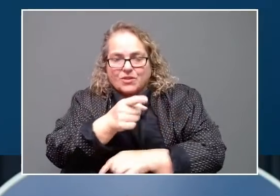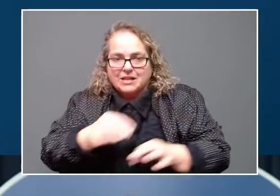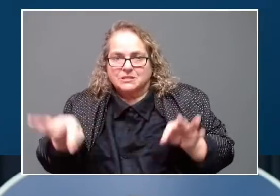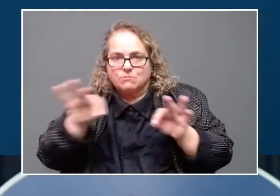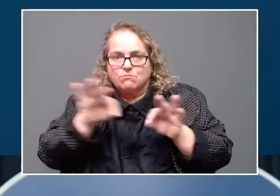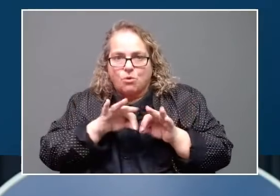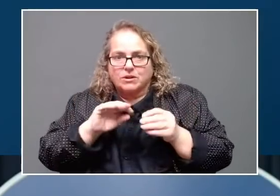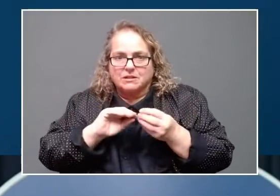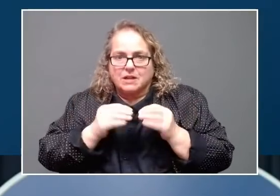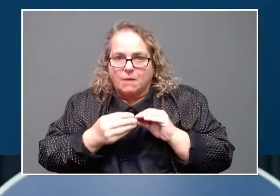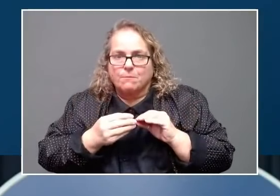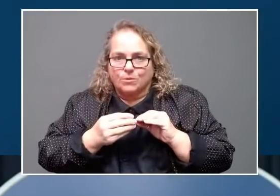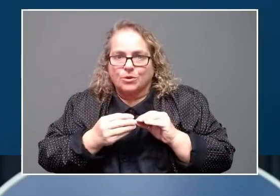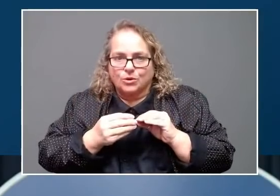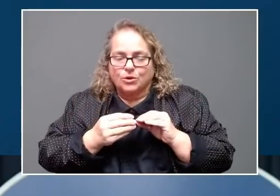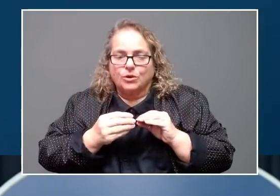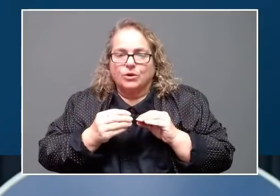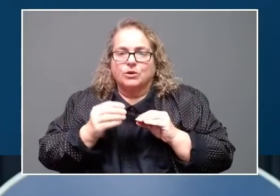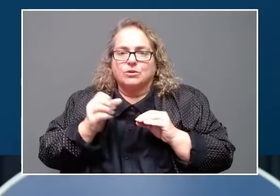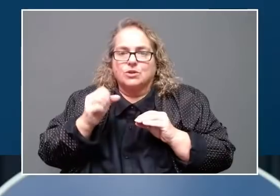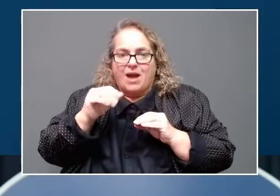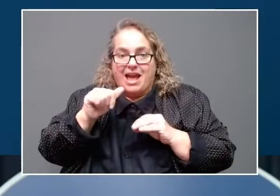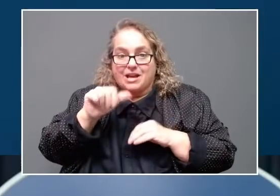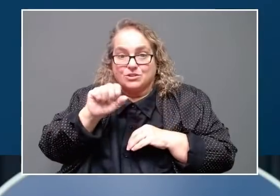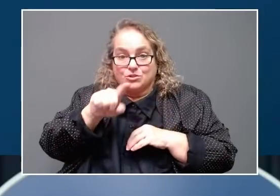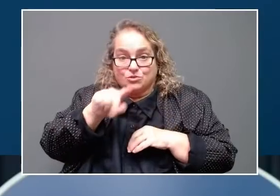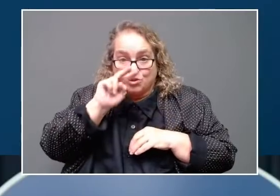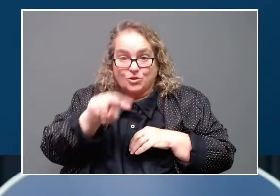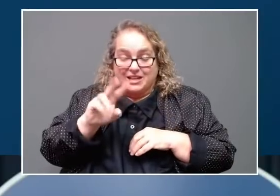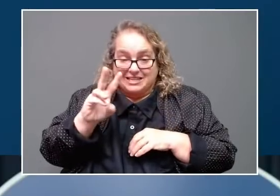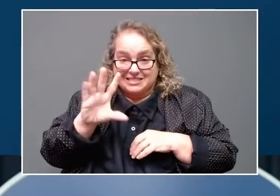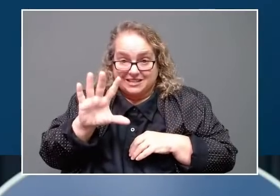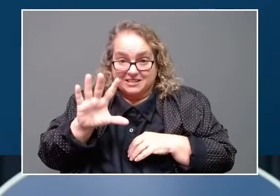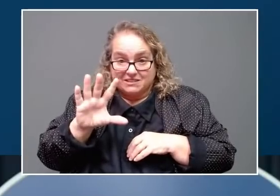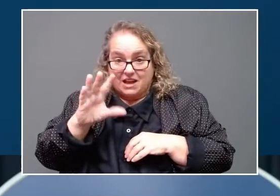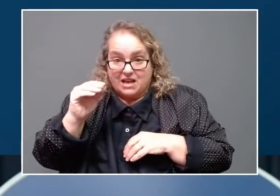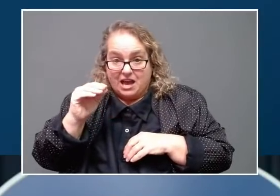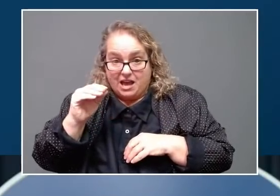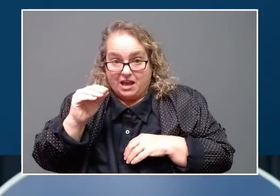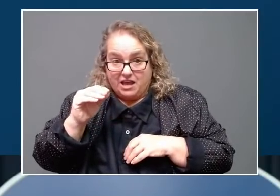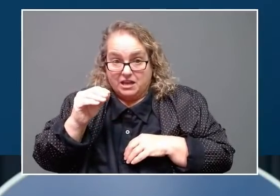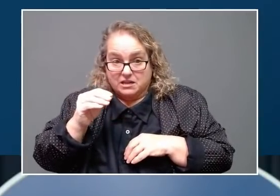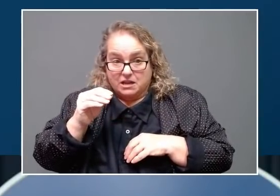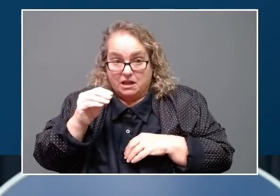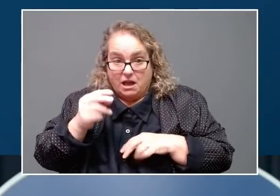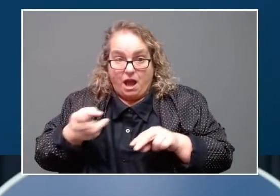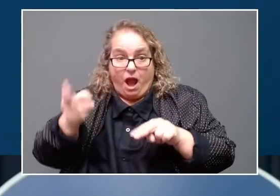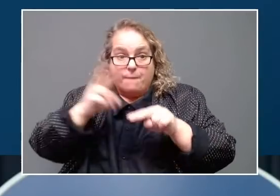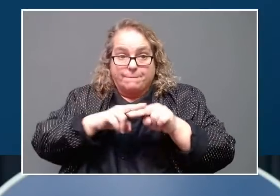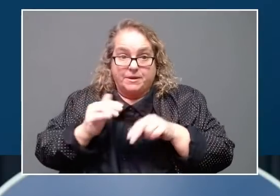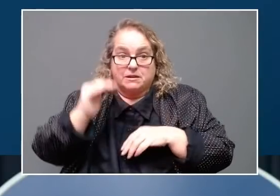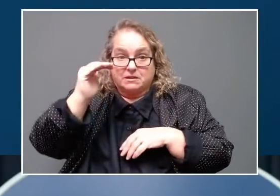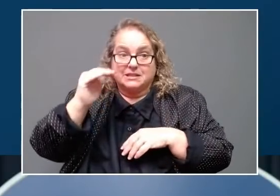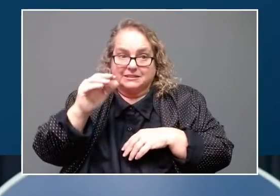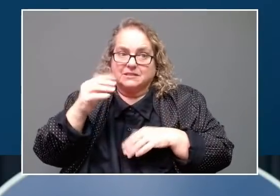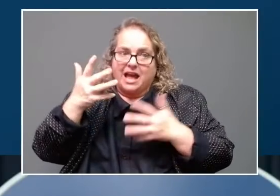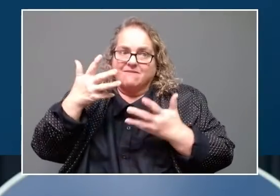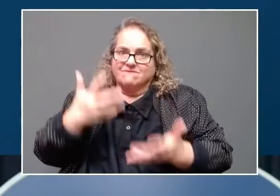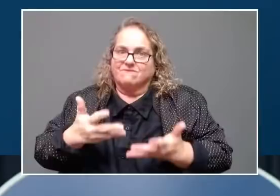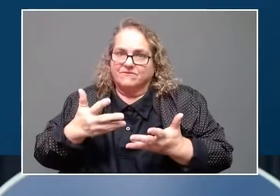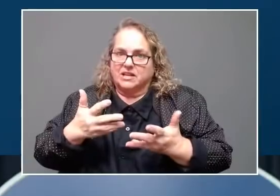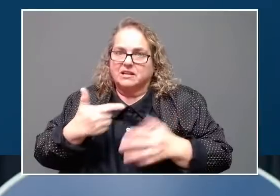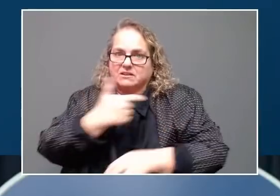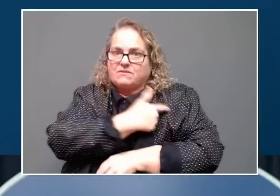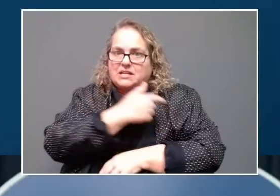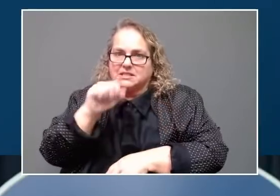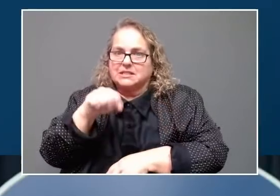That's because if you look, the 65 and up is so heavily vaccinated. And then the 12 to